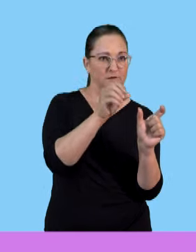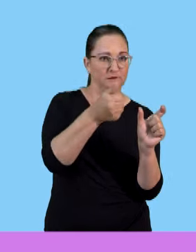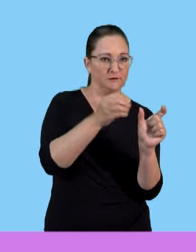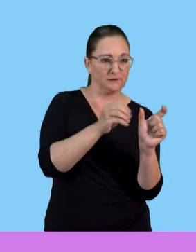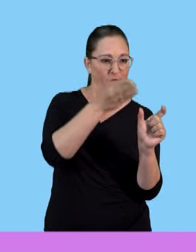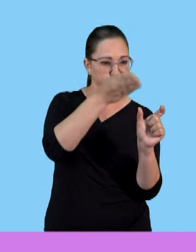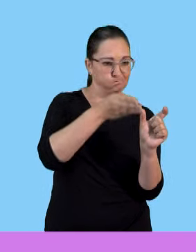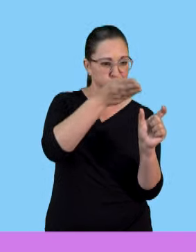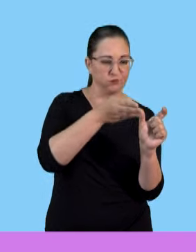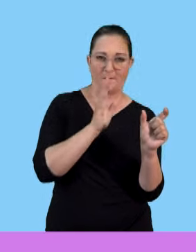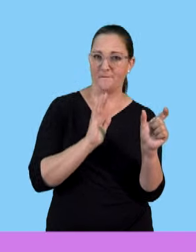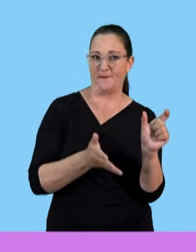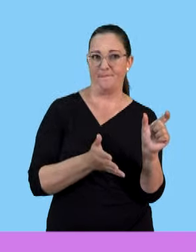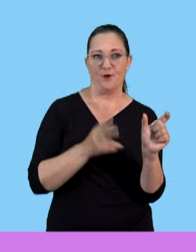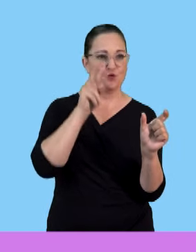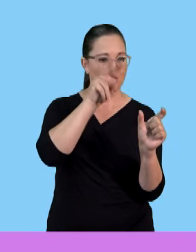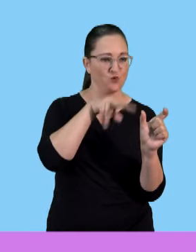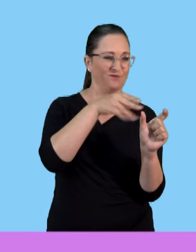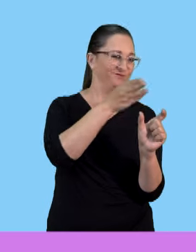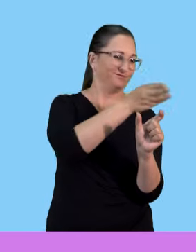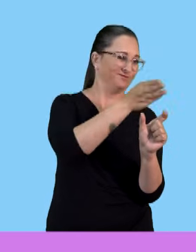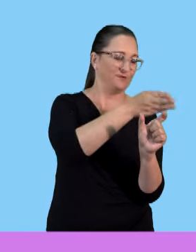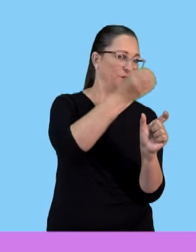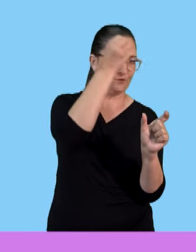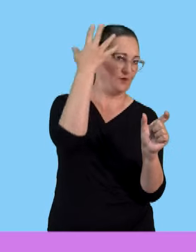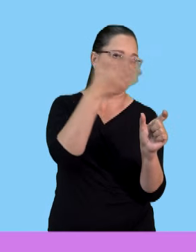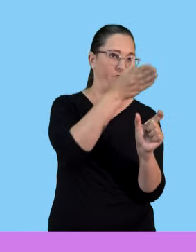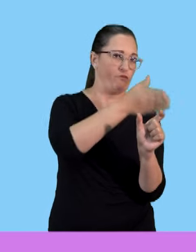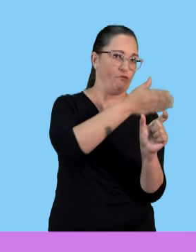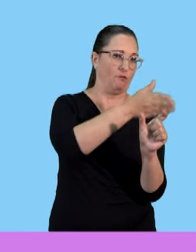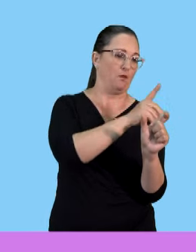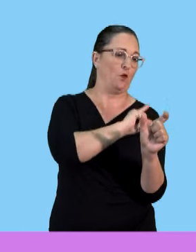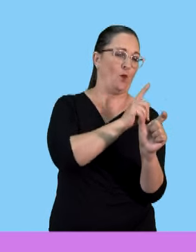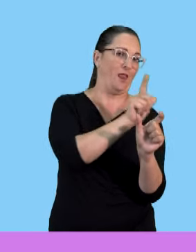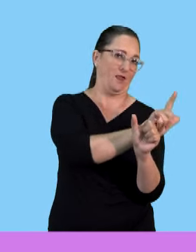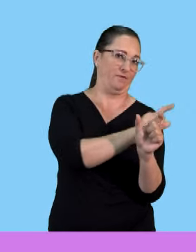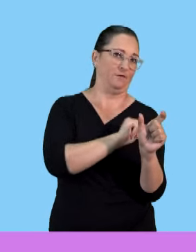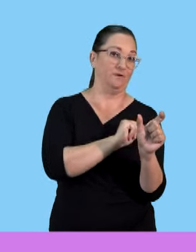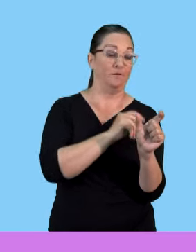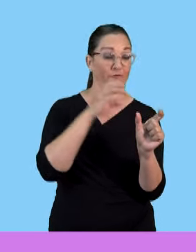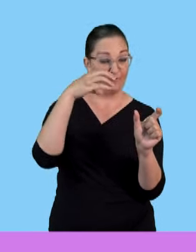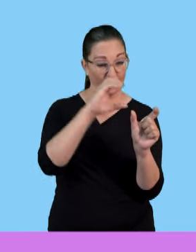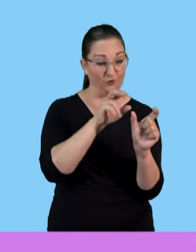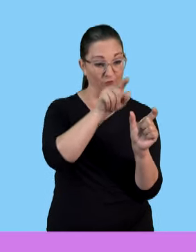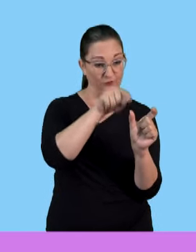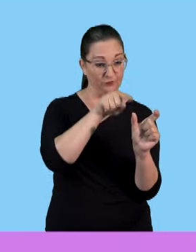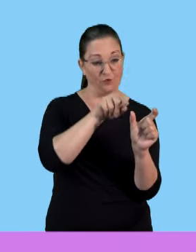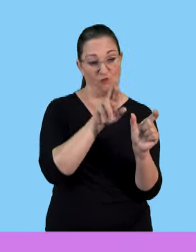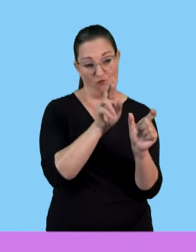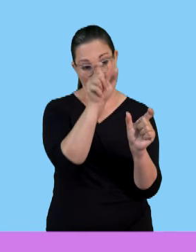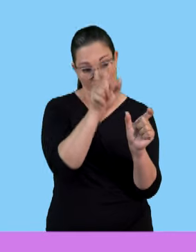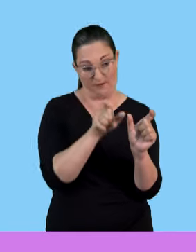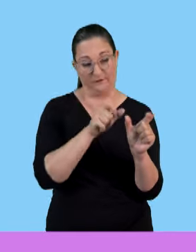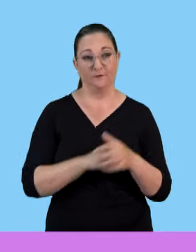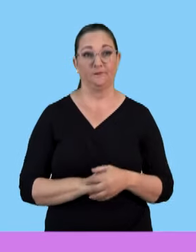values on your right. So these ones, we forget about them. They are on our left. We are only concentrating on these